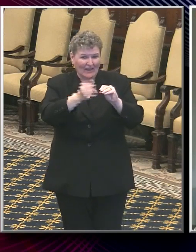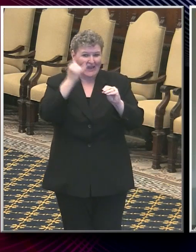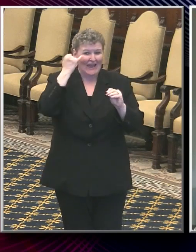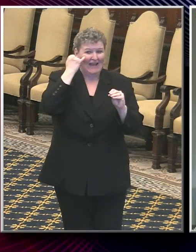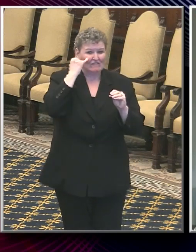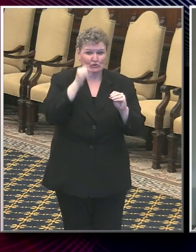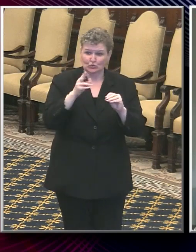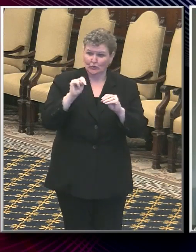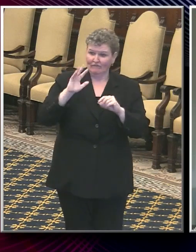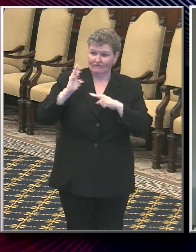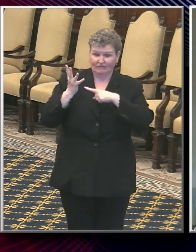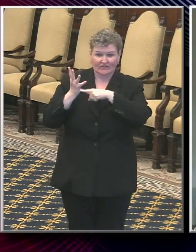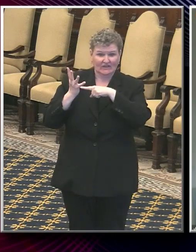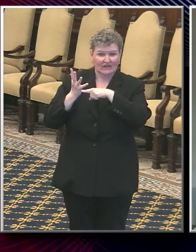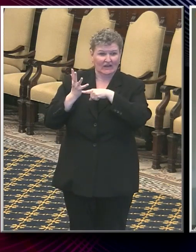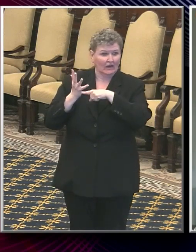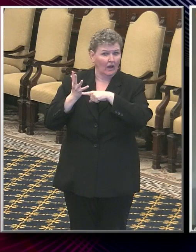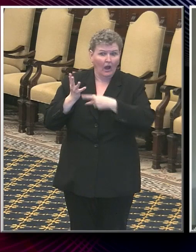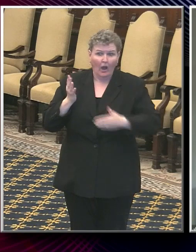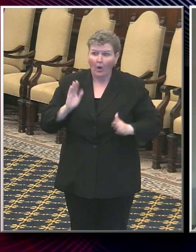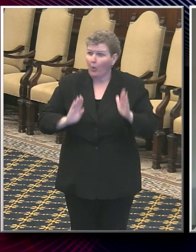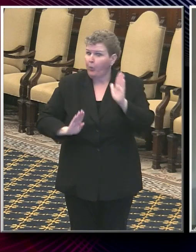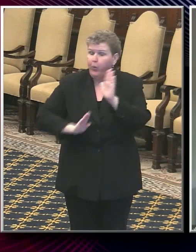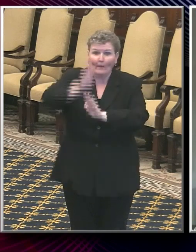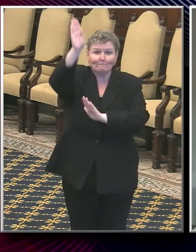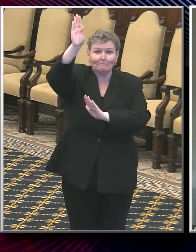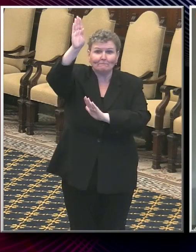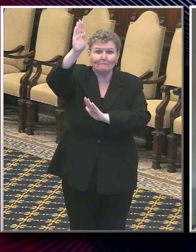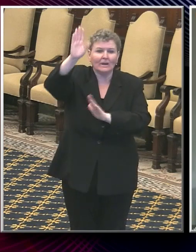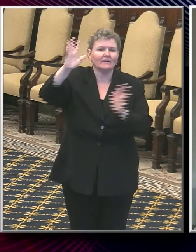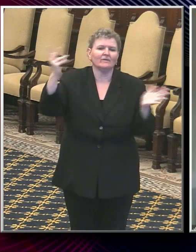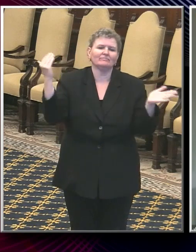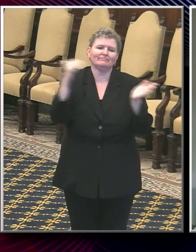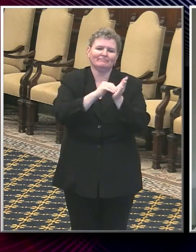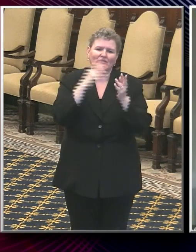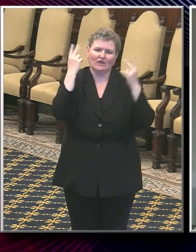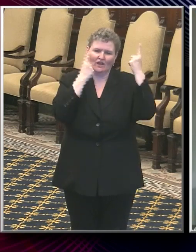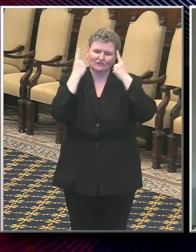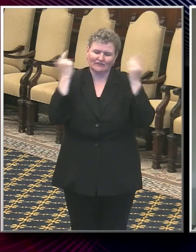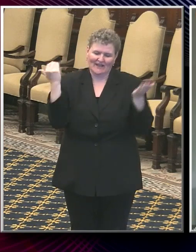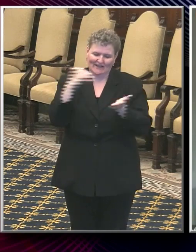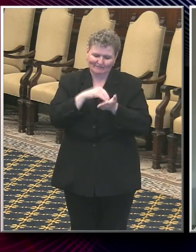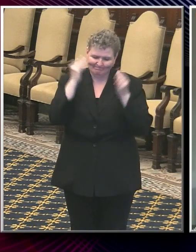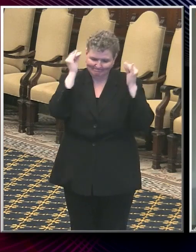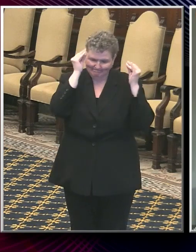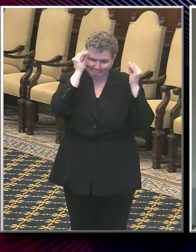that. So it's not a guarantee that we'll be ready to go to yellow on June 5th. It's just if the numbers continue to look